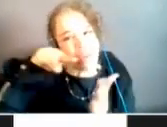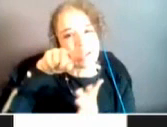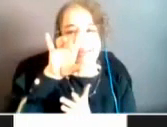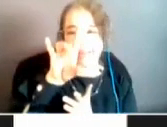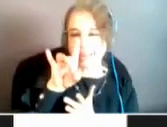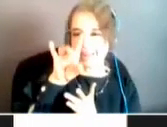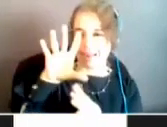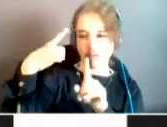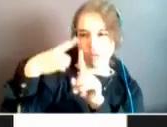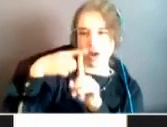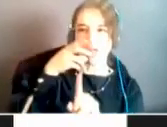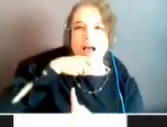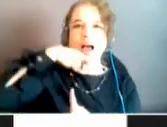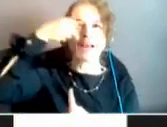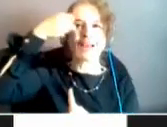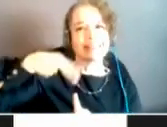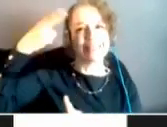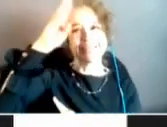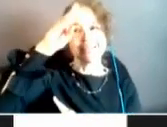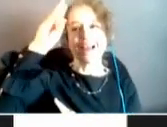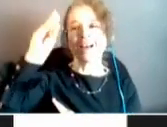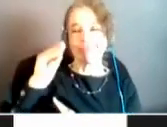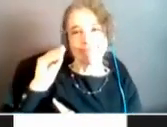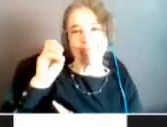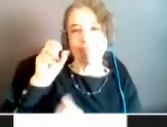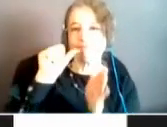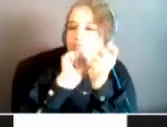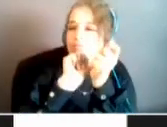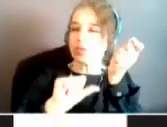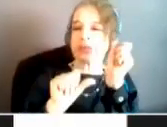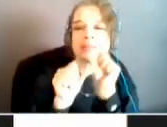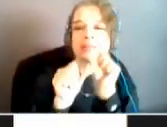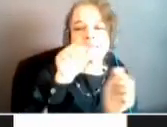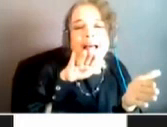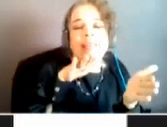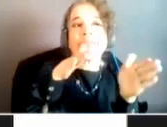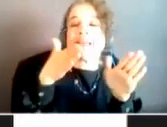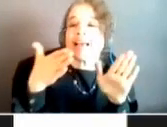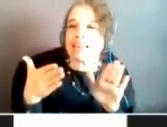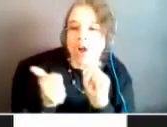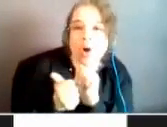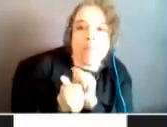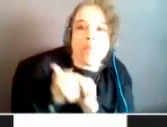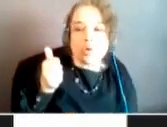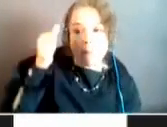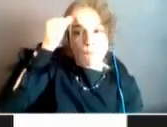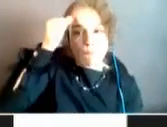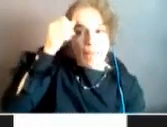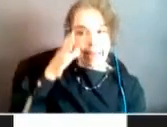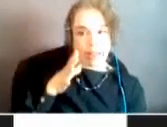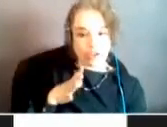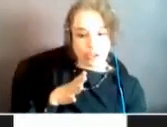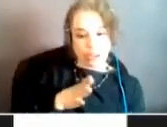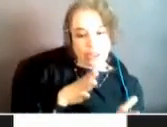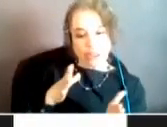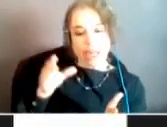plus are the highest rates of suicide death, and those are mostly male.